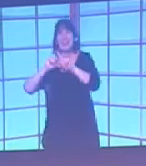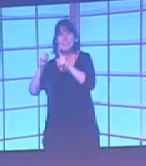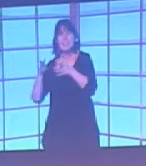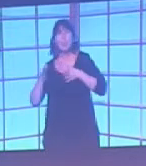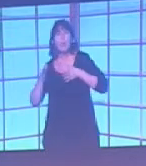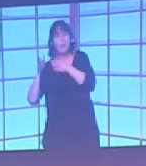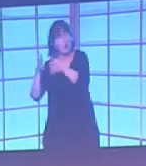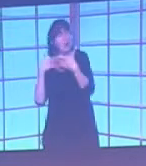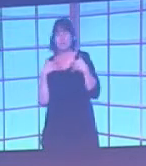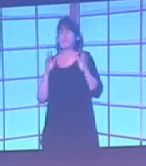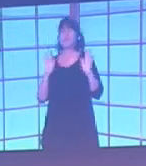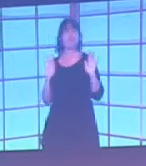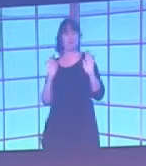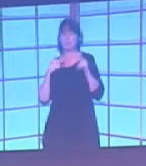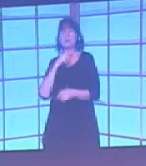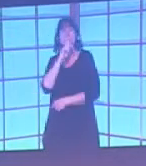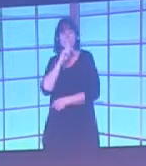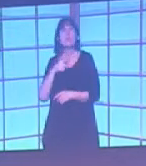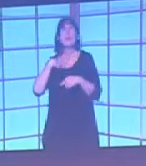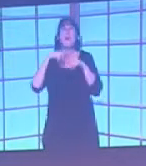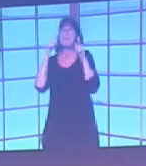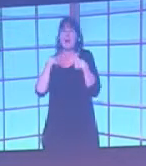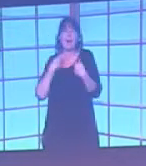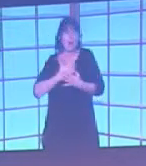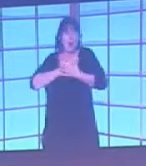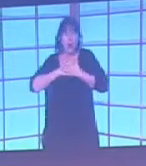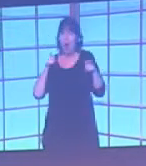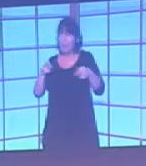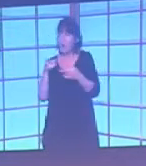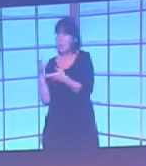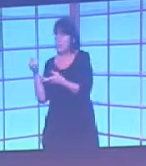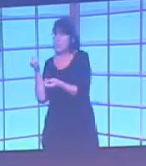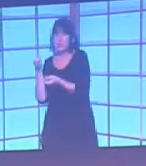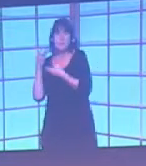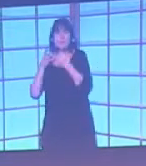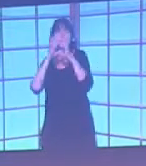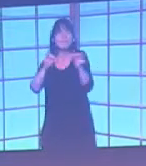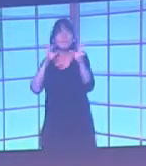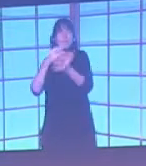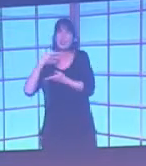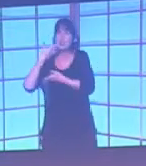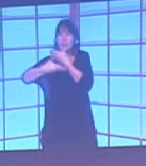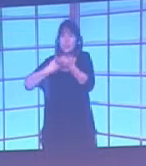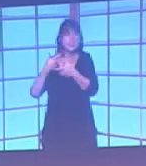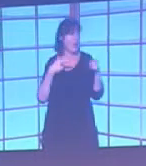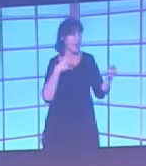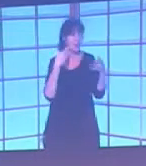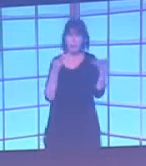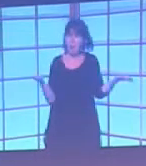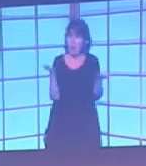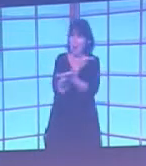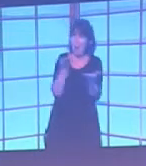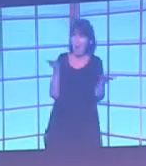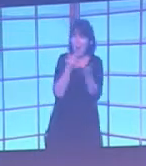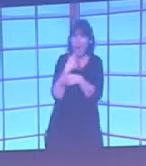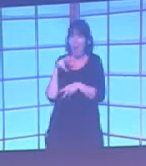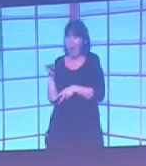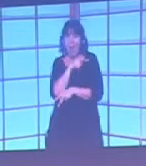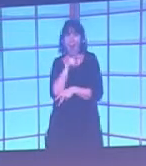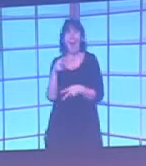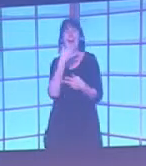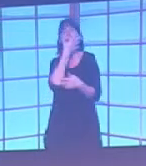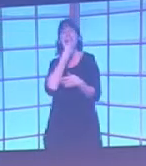through challenges. And then also we love to share it when you have those triumphs and those successes.